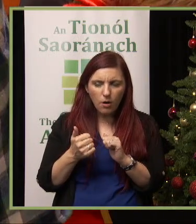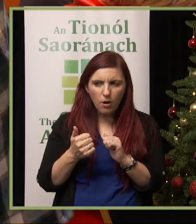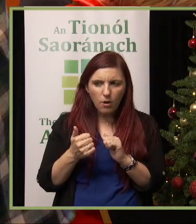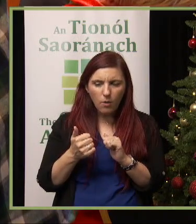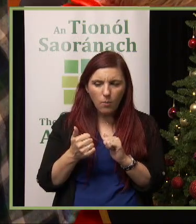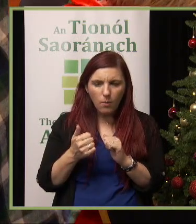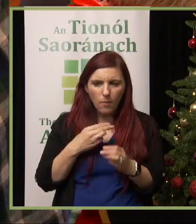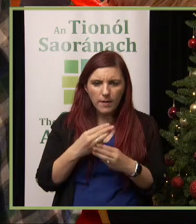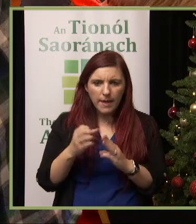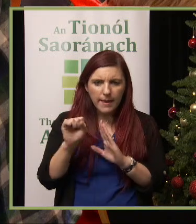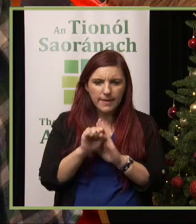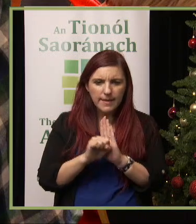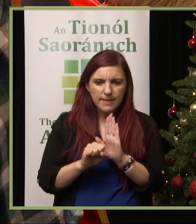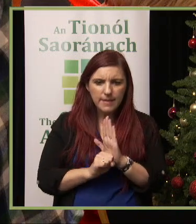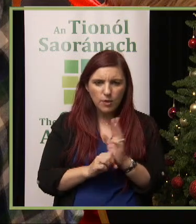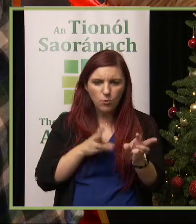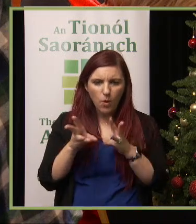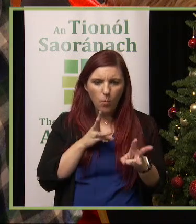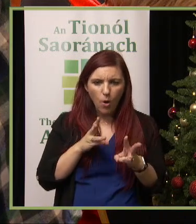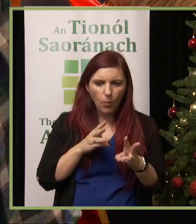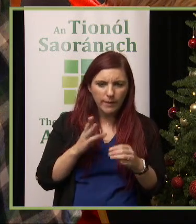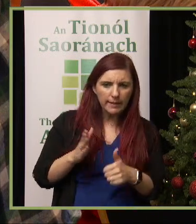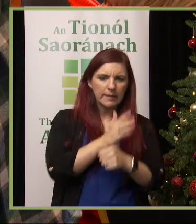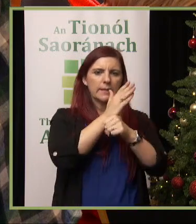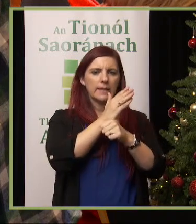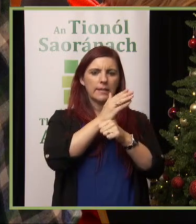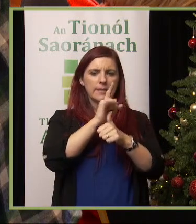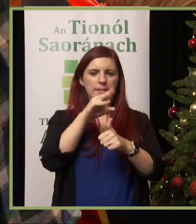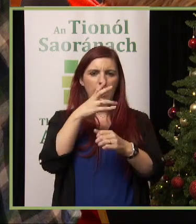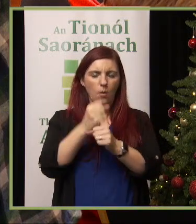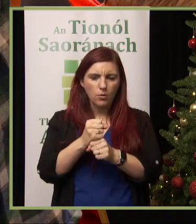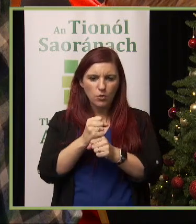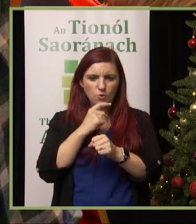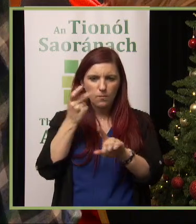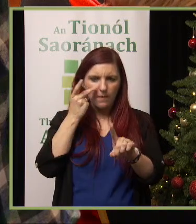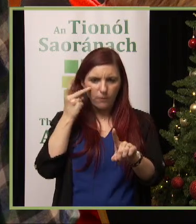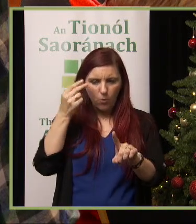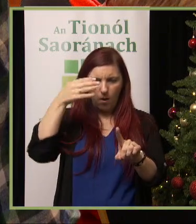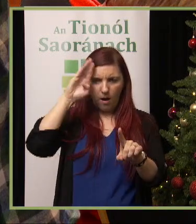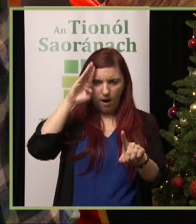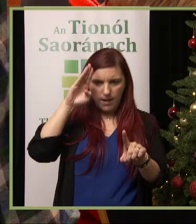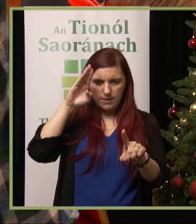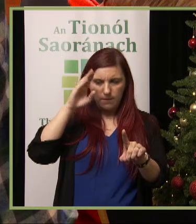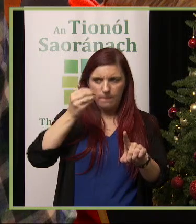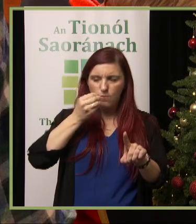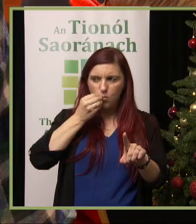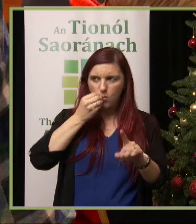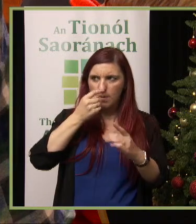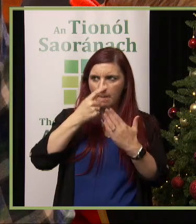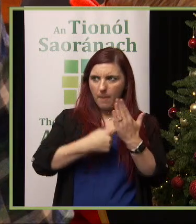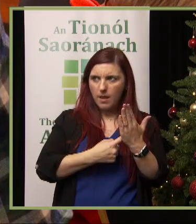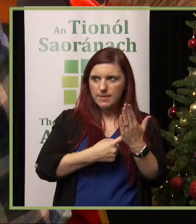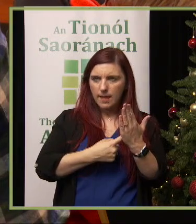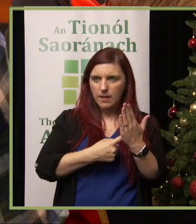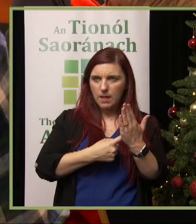the state must work with key stakeholders to review Ireland's cheap food policy in the context of the biodiversity crisis, particularly in